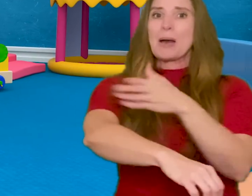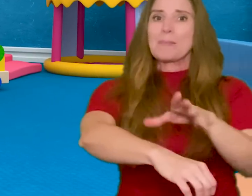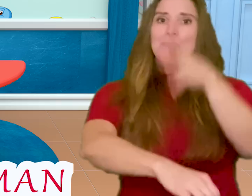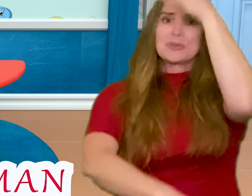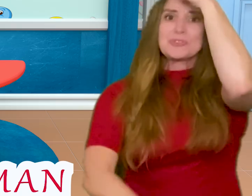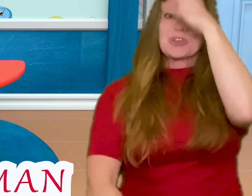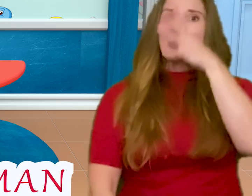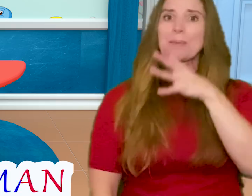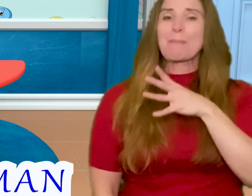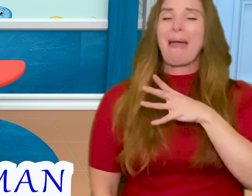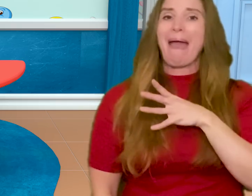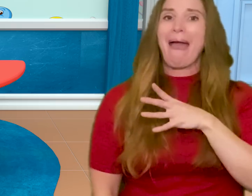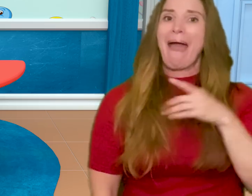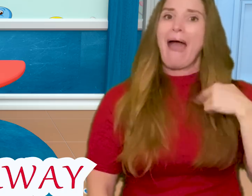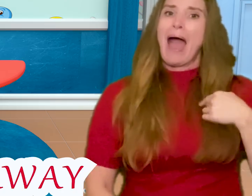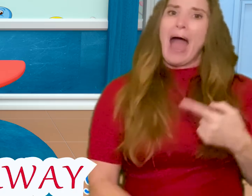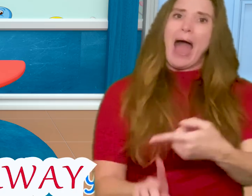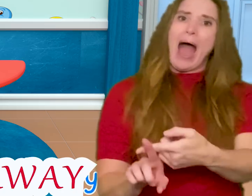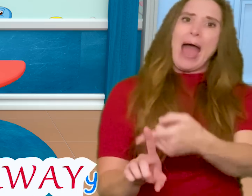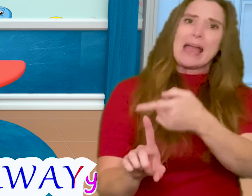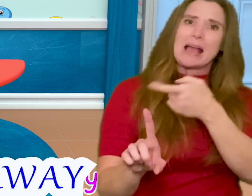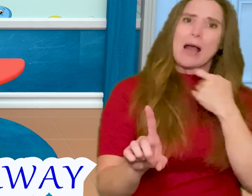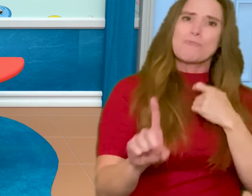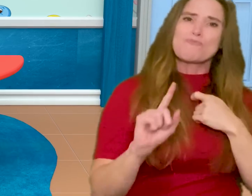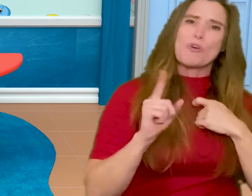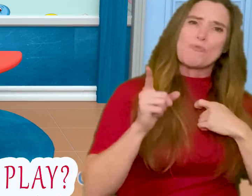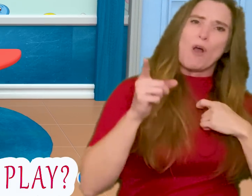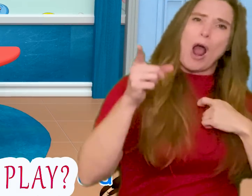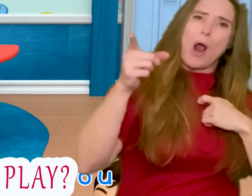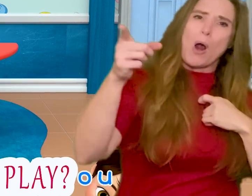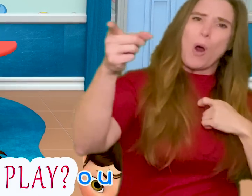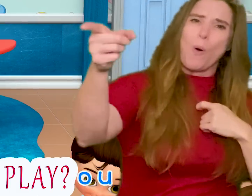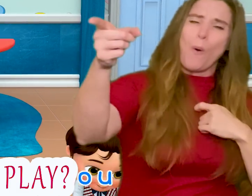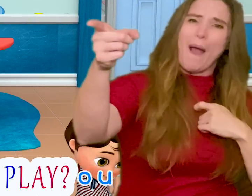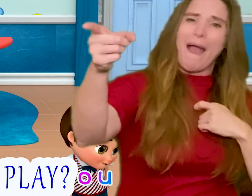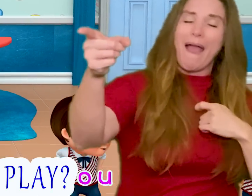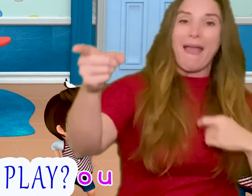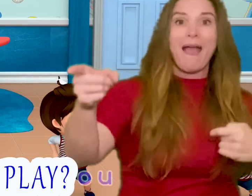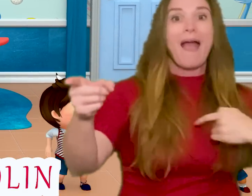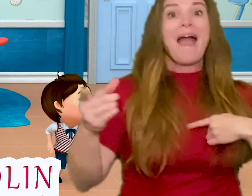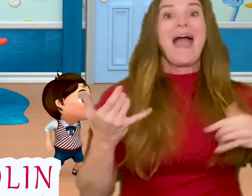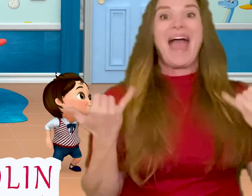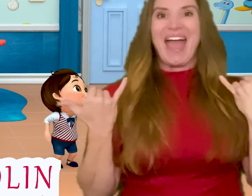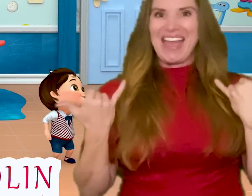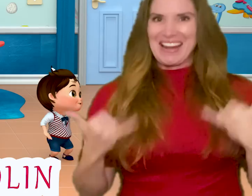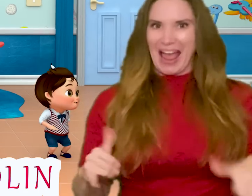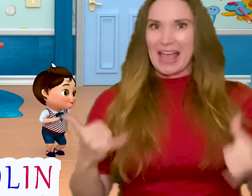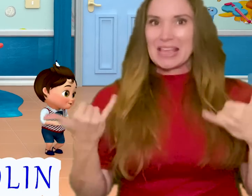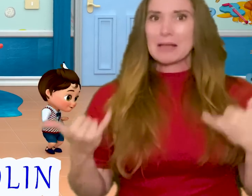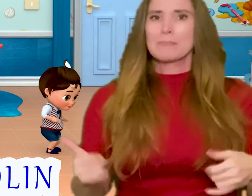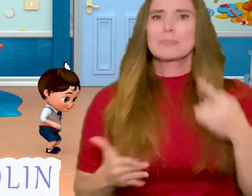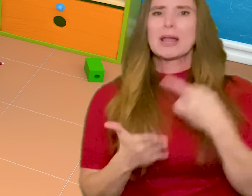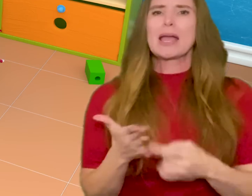bells I am a Music Man I come from far away and I can play what can you play I play